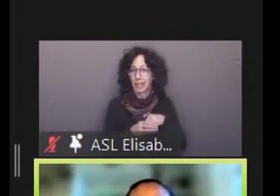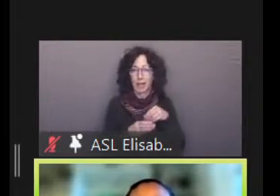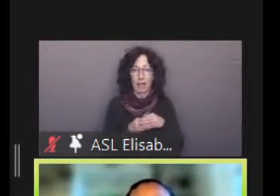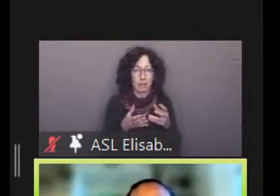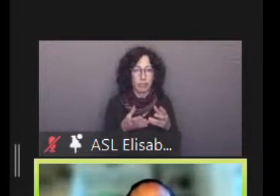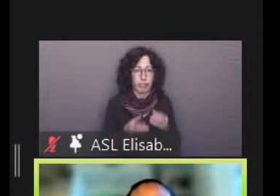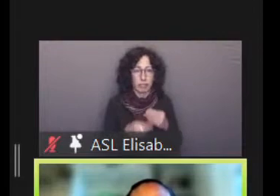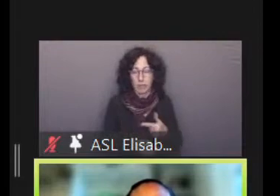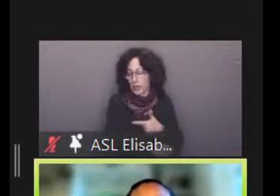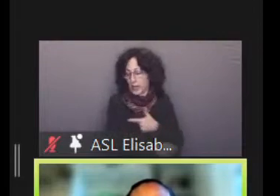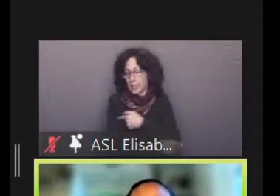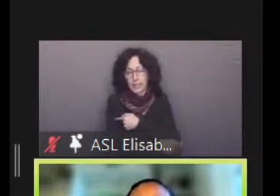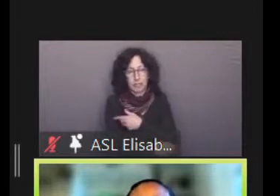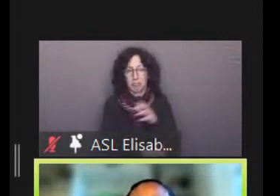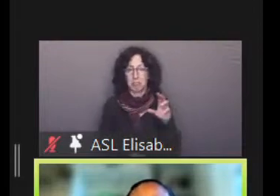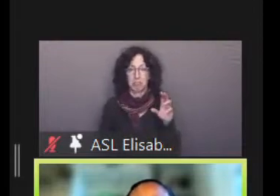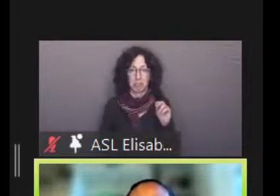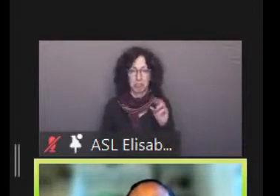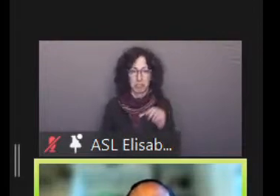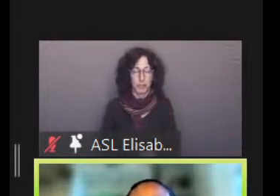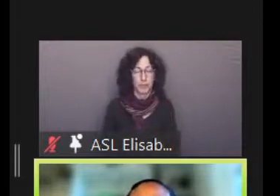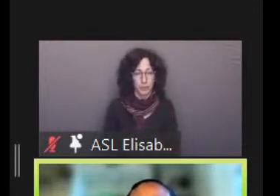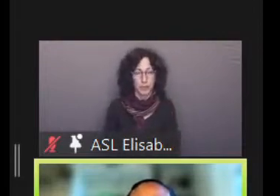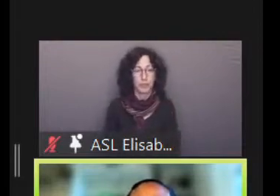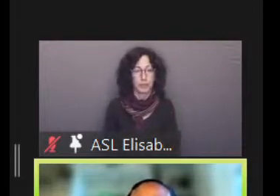available. Next slide.